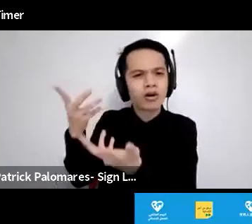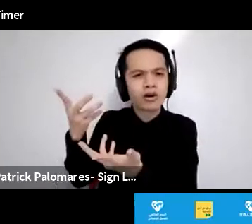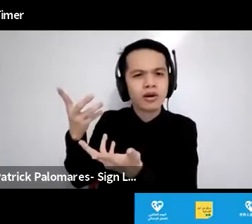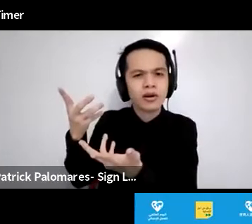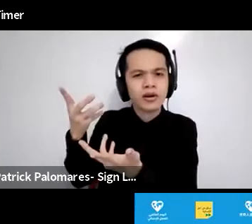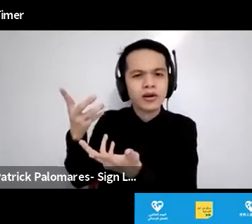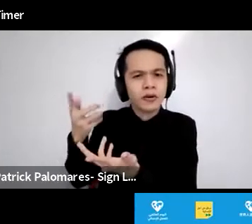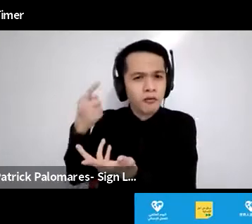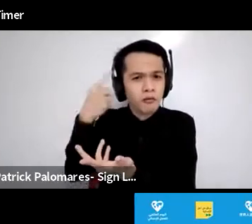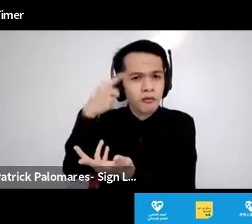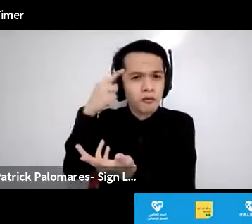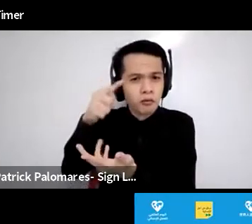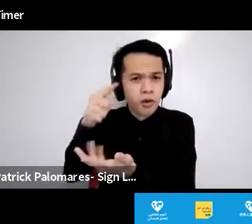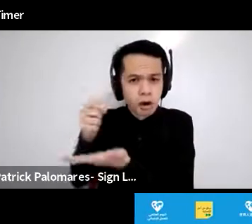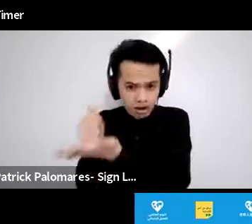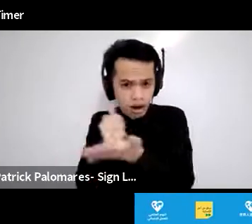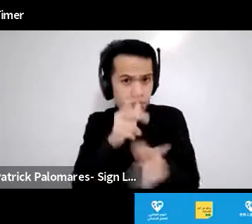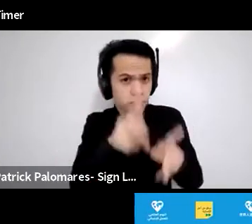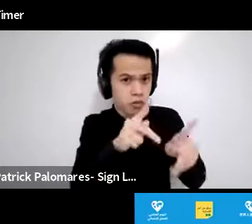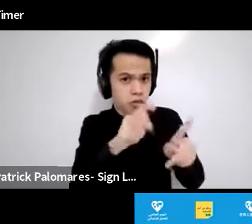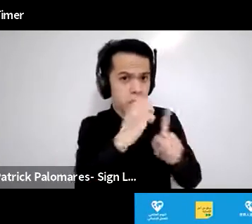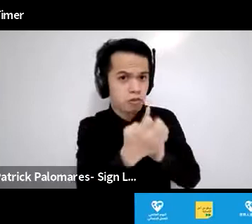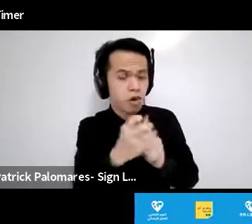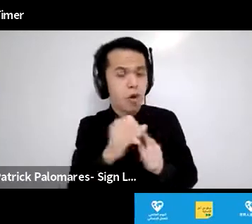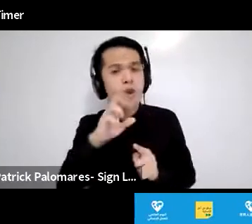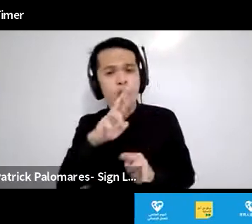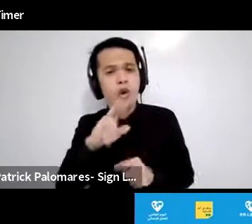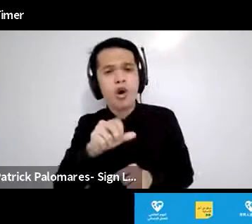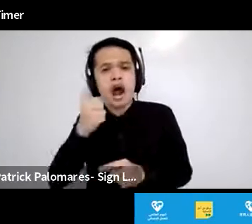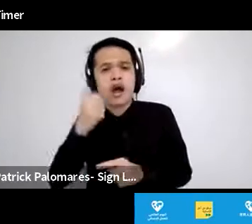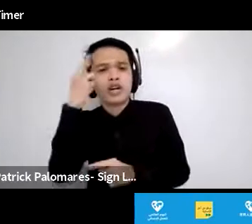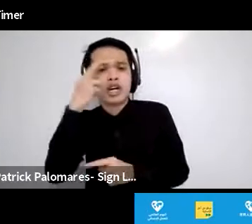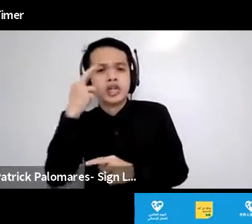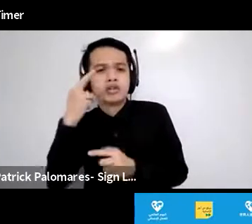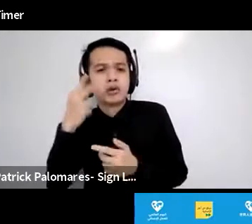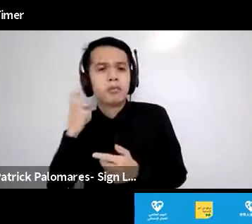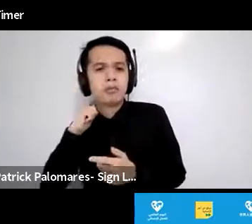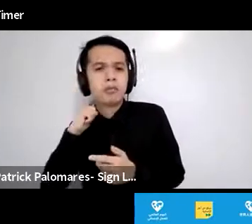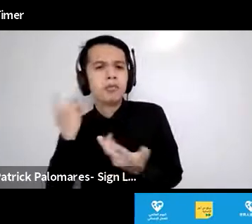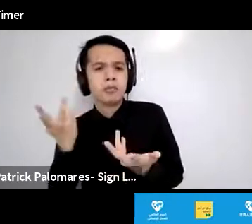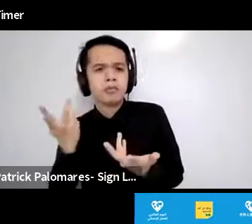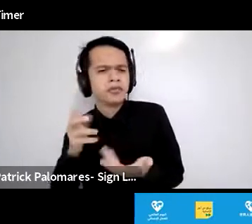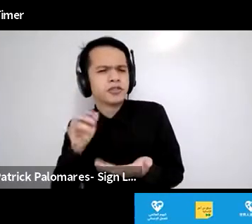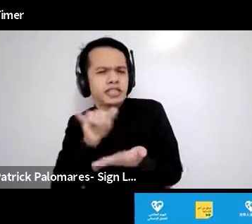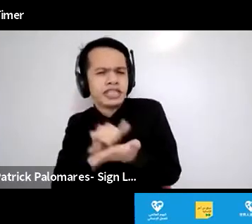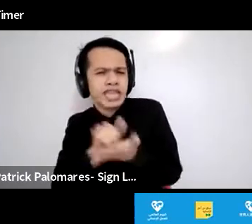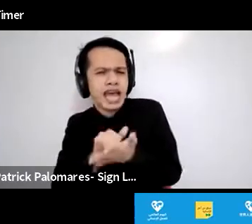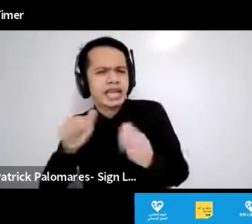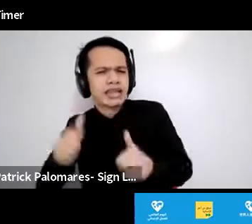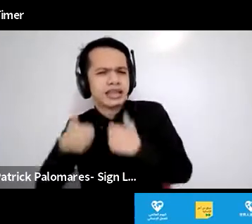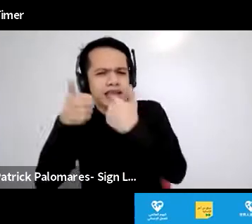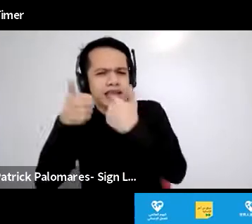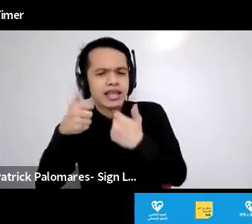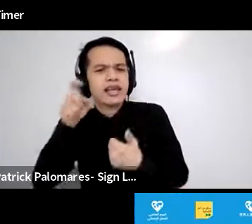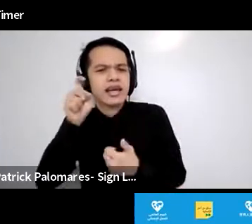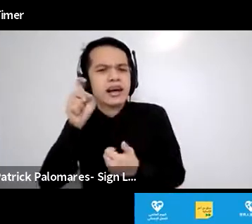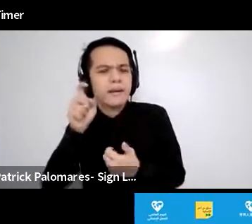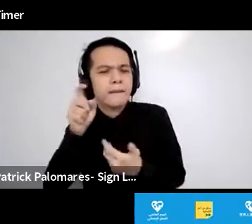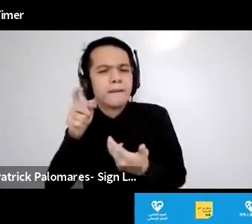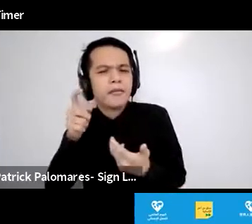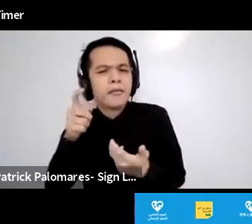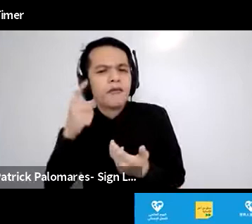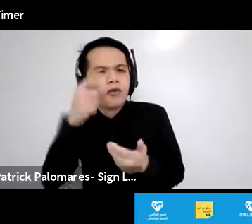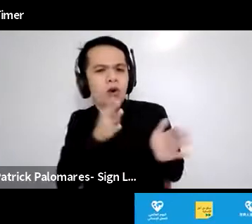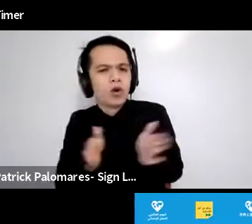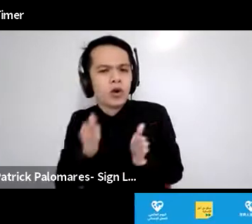to actually help the people and the environment, or is there another reason behind it? And I think that's one of the main challenges for us to be able to prepare for